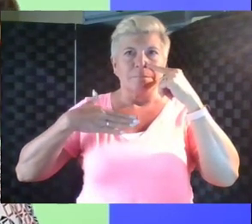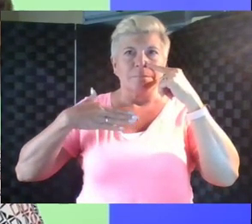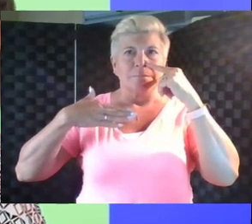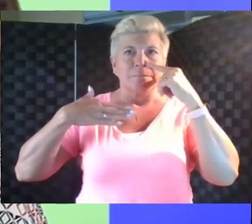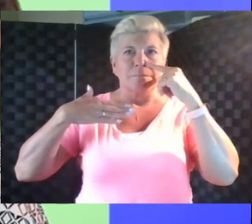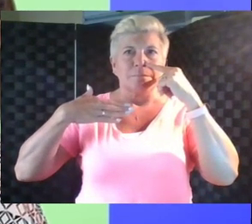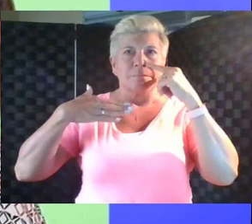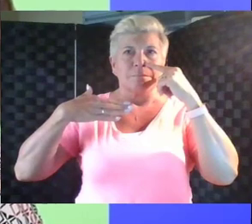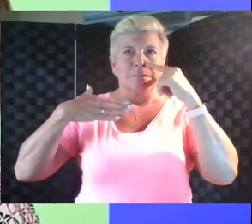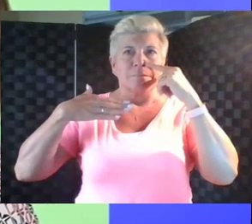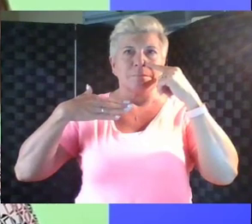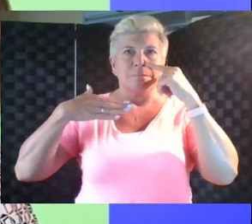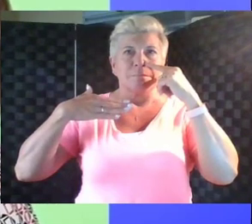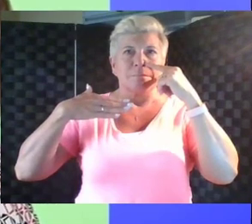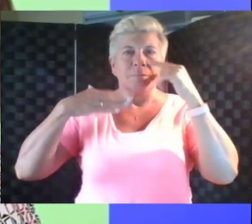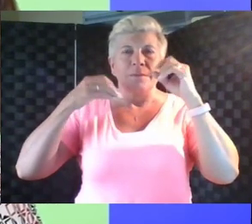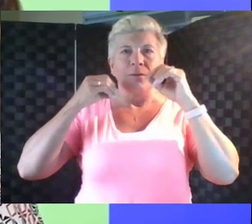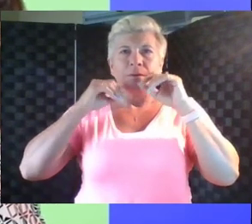And hold it.